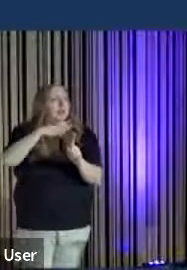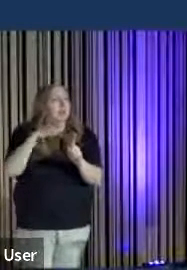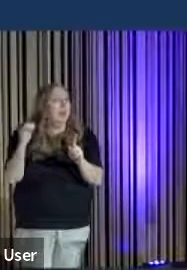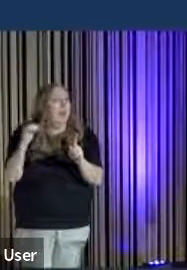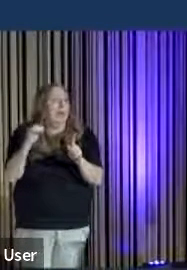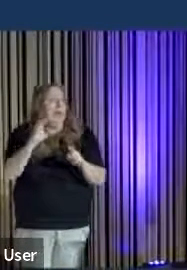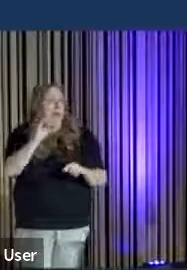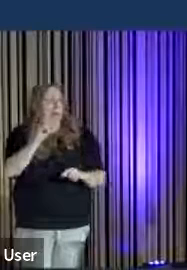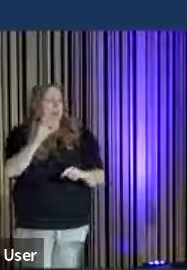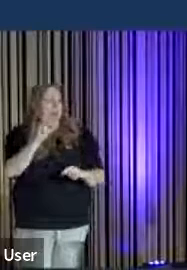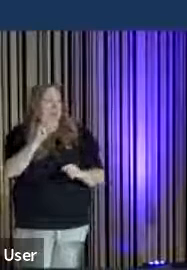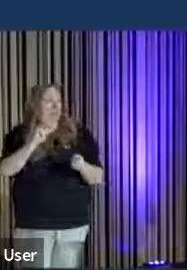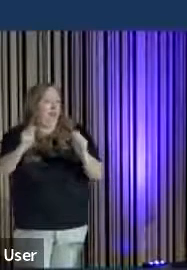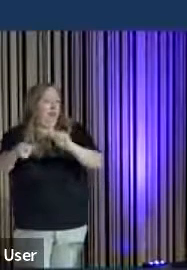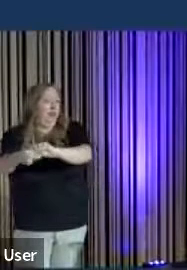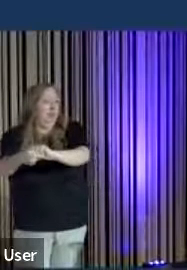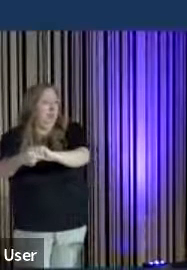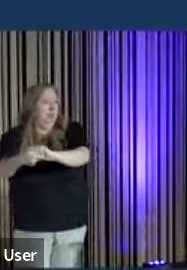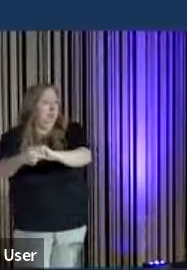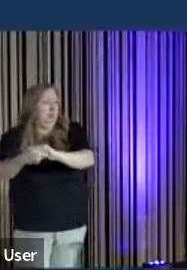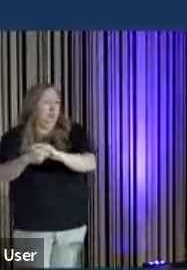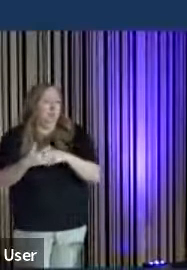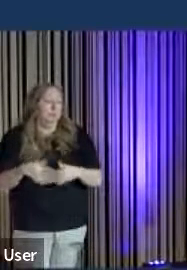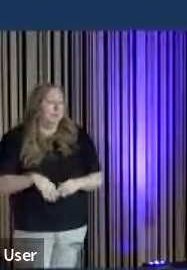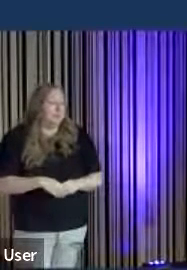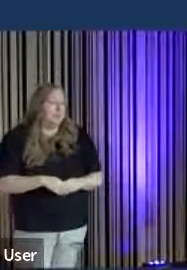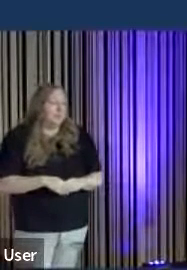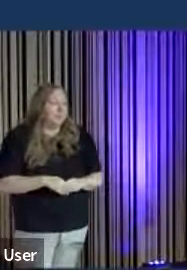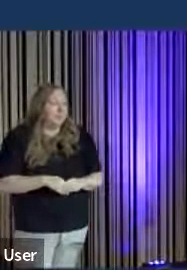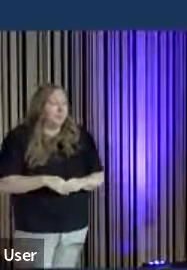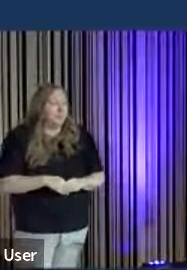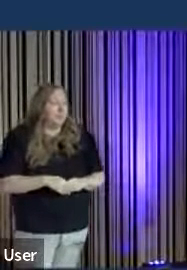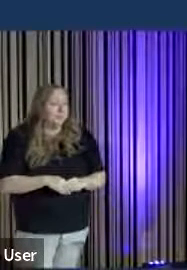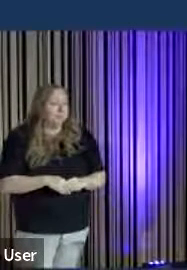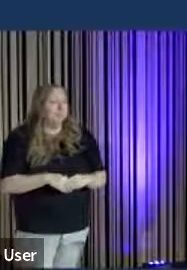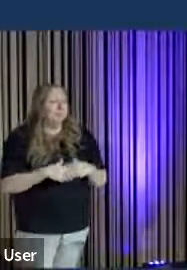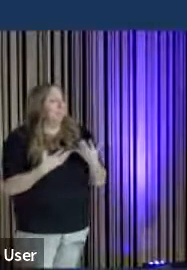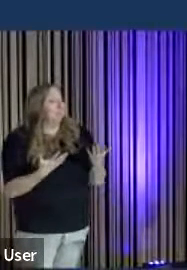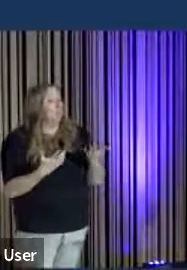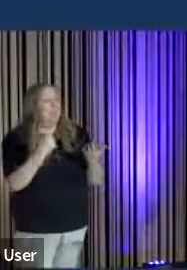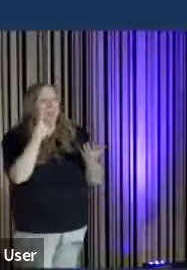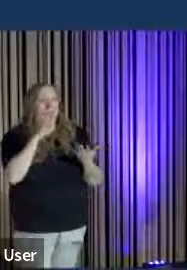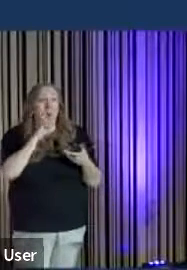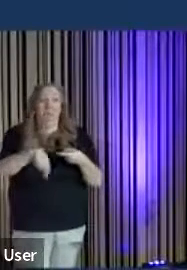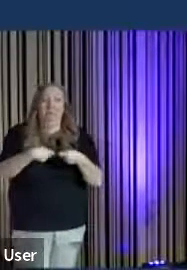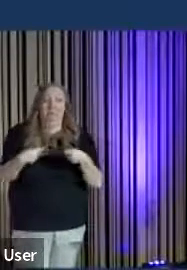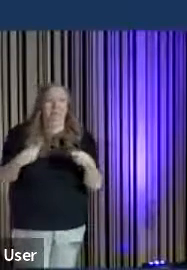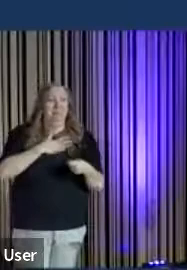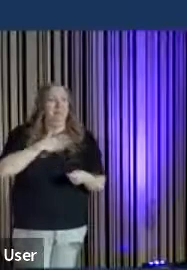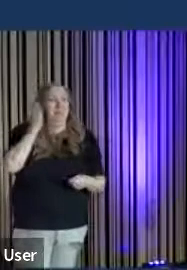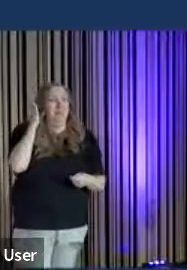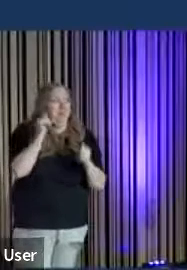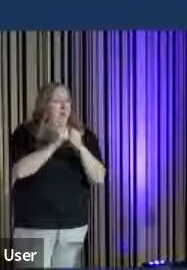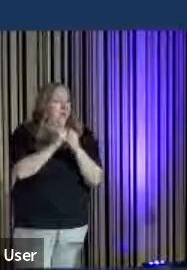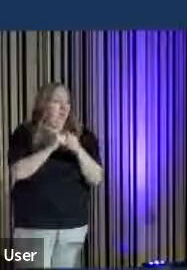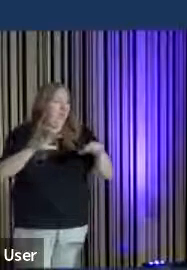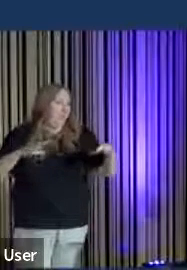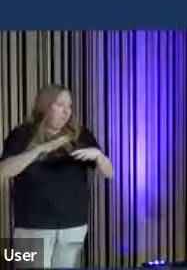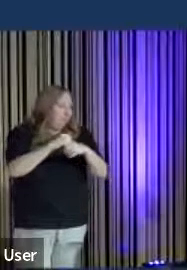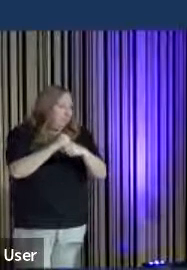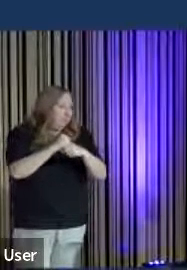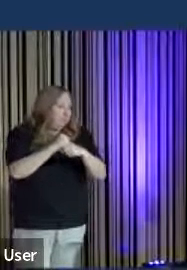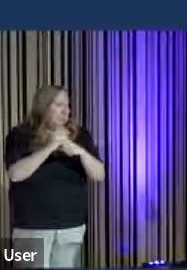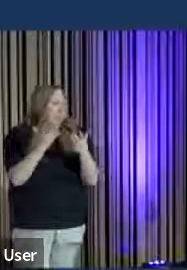these anomalies in biodiversity as we move into the future. So I think I will end there with a summary of what we have done with